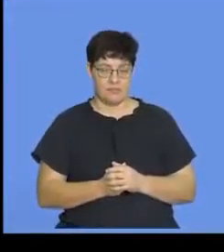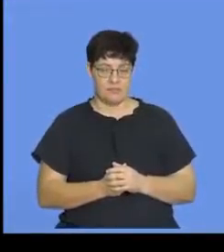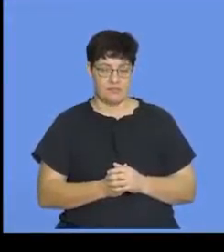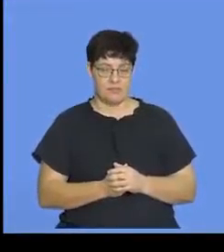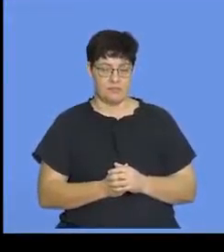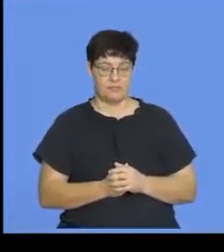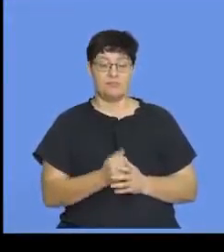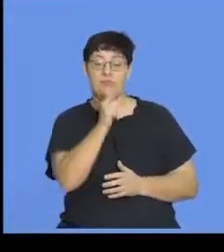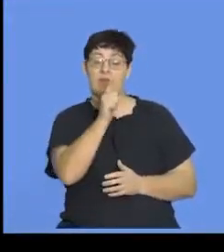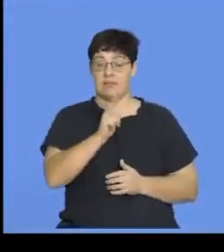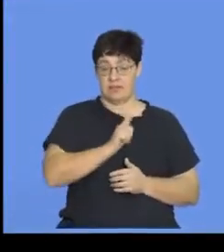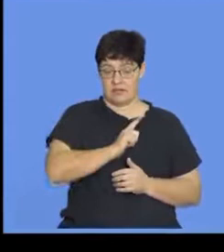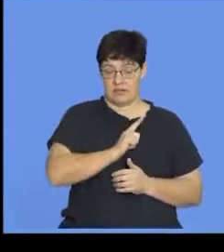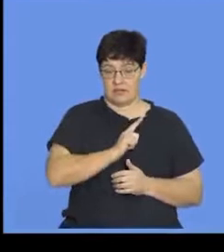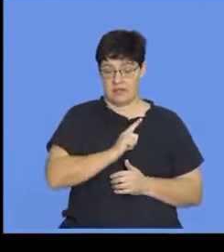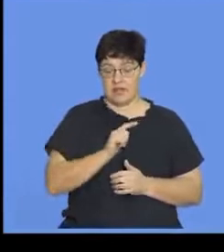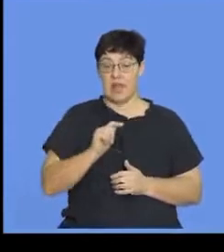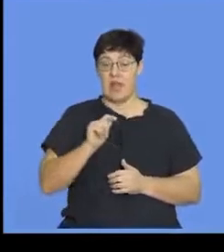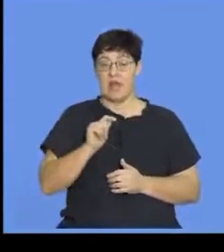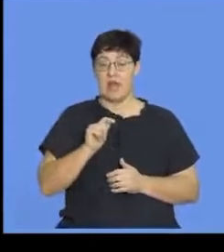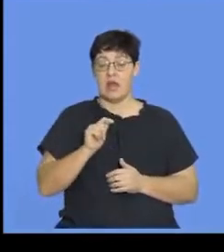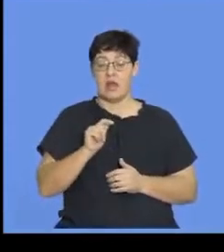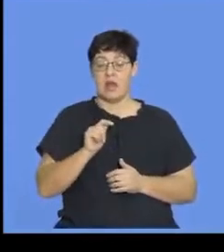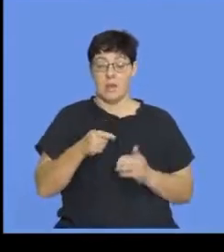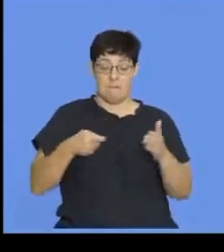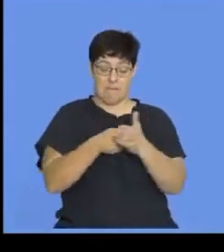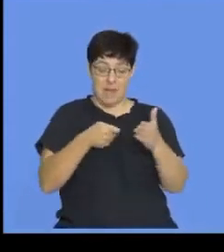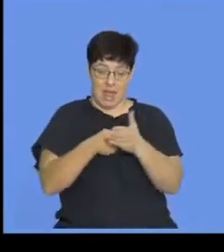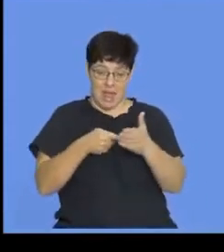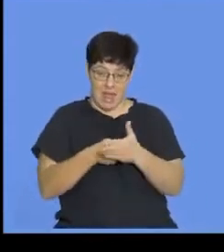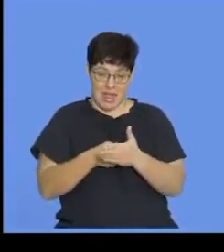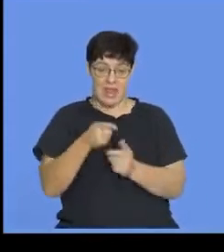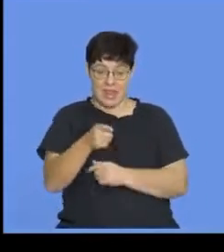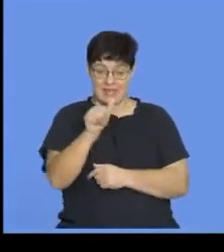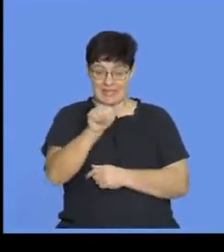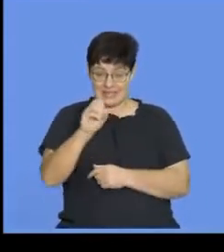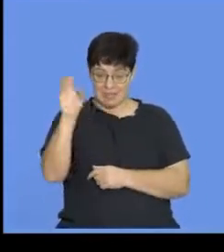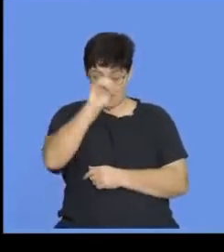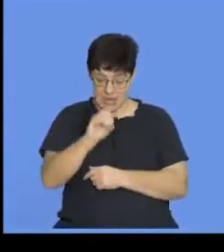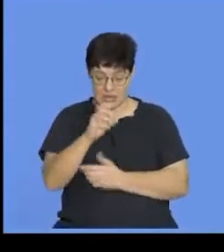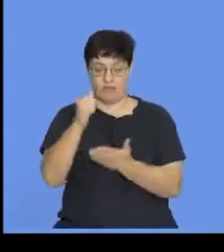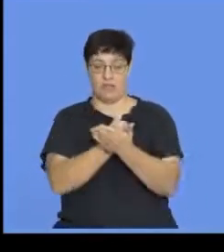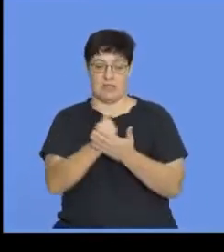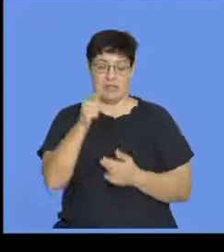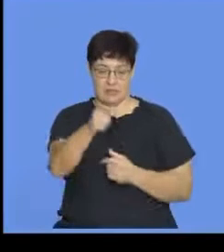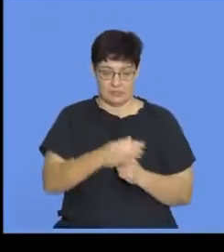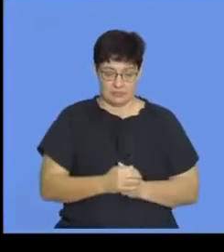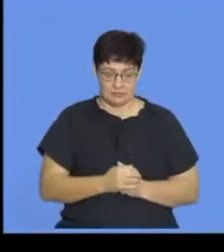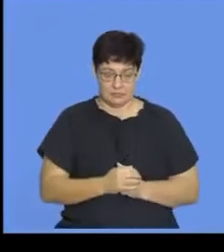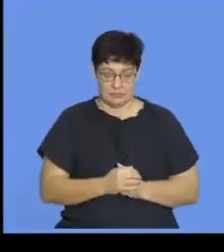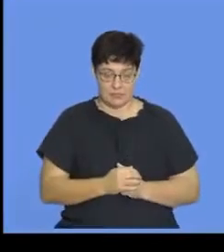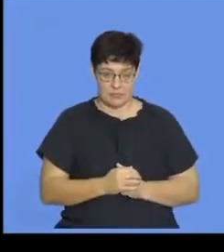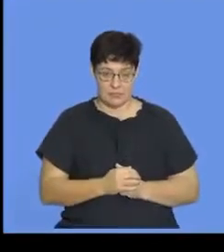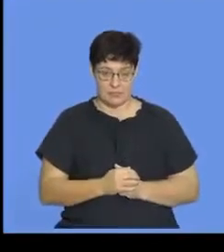You are told that 60% of the purchases are on credit, right? And your